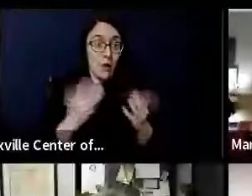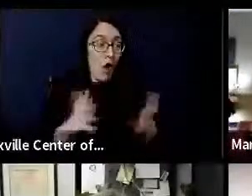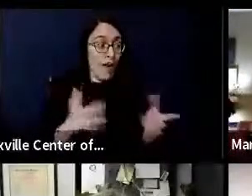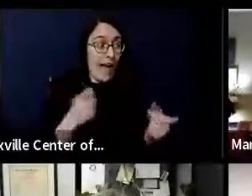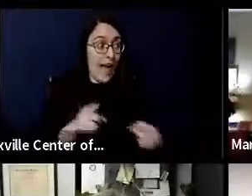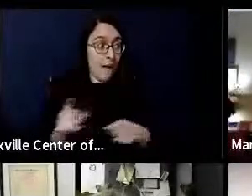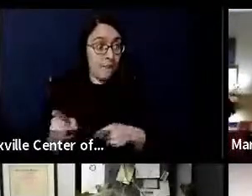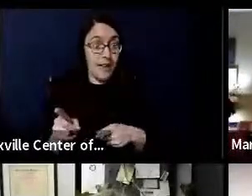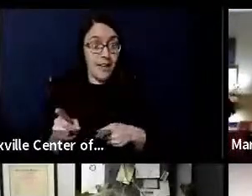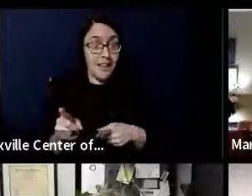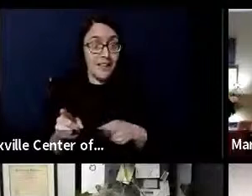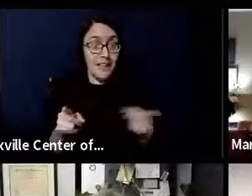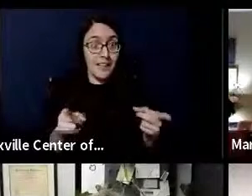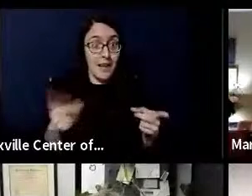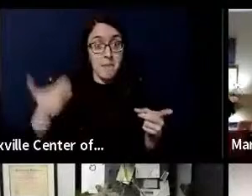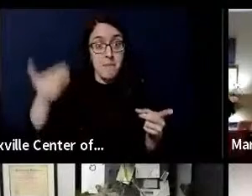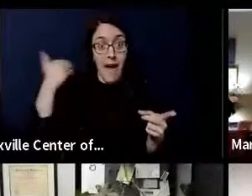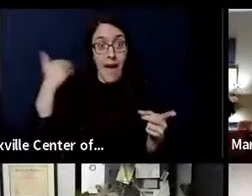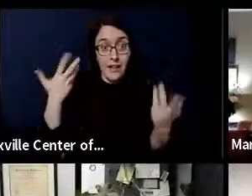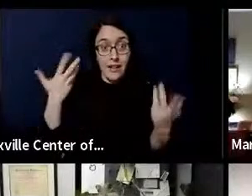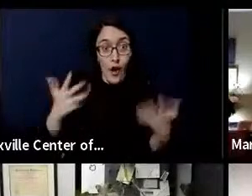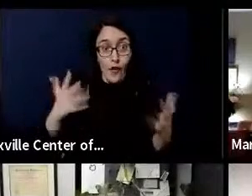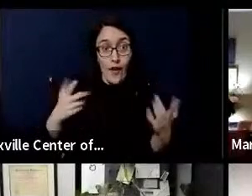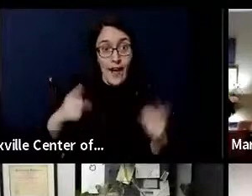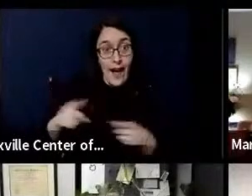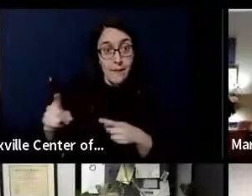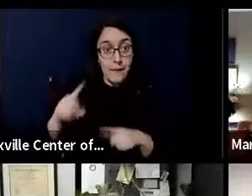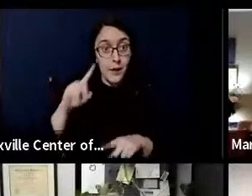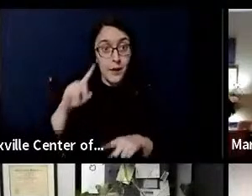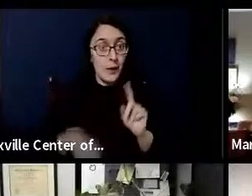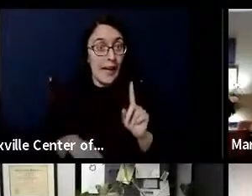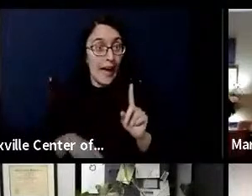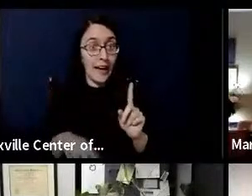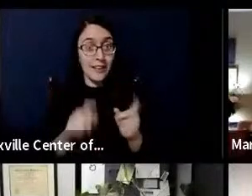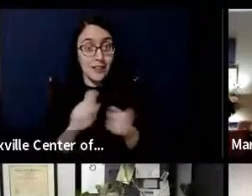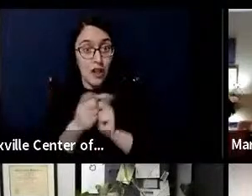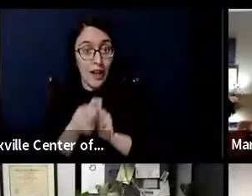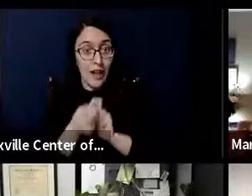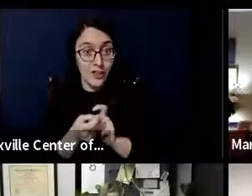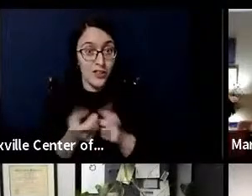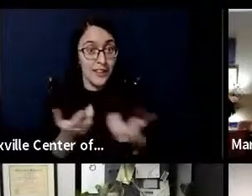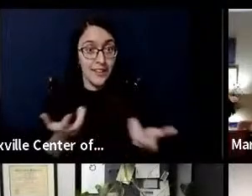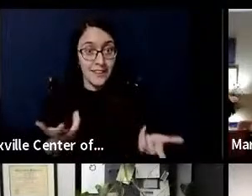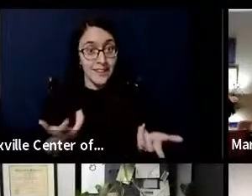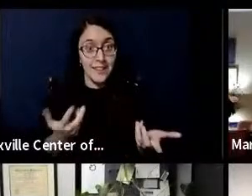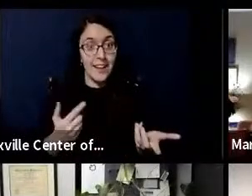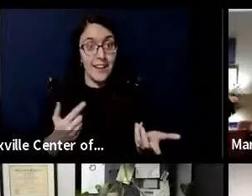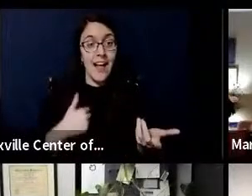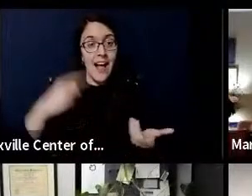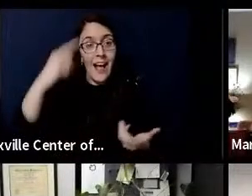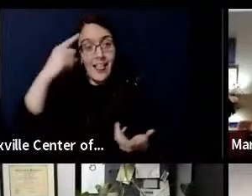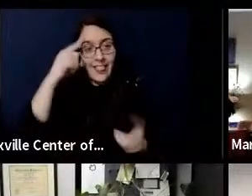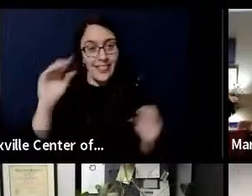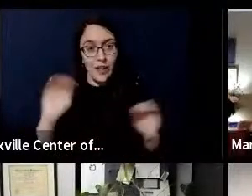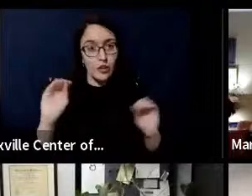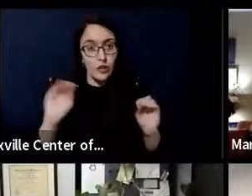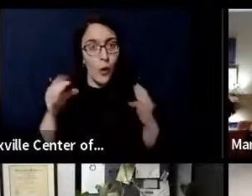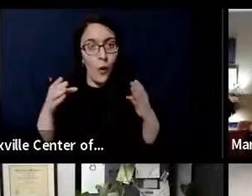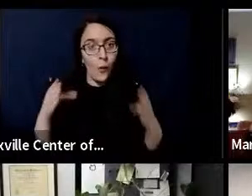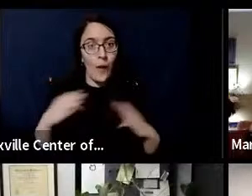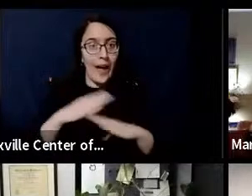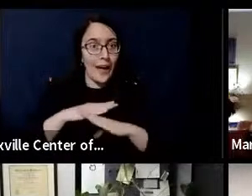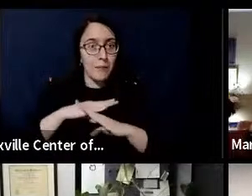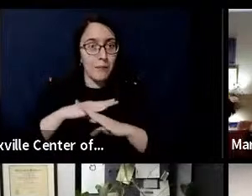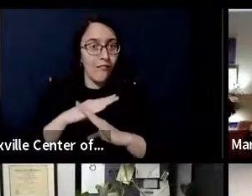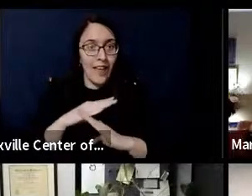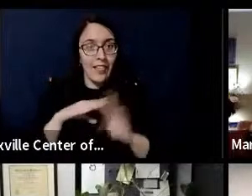We can't mitigate the past at all. So I'm not really, I don't think there's any way to prevent